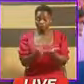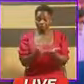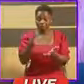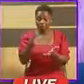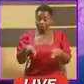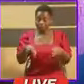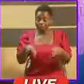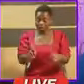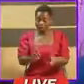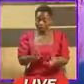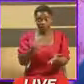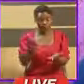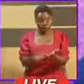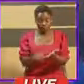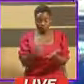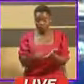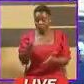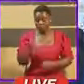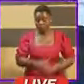ekkubo